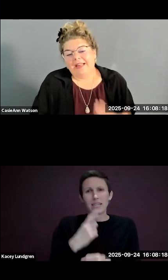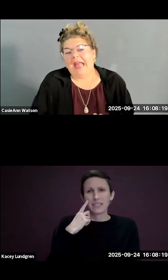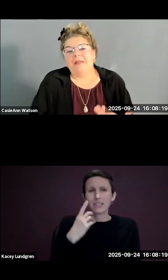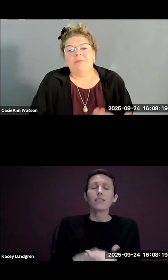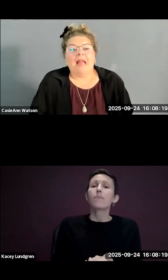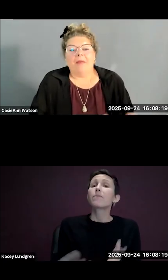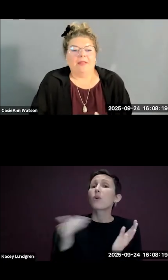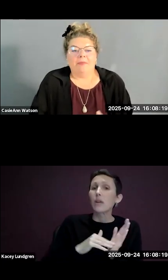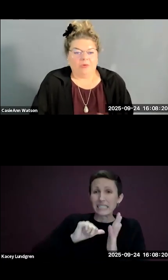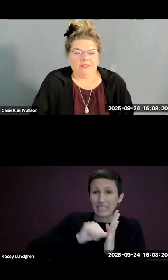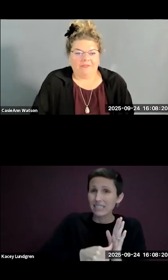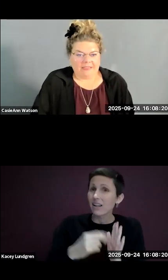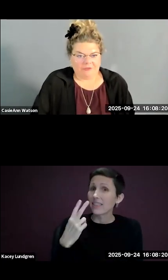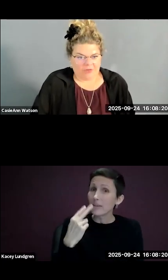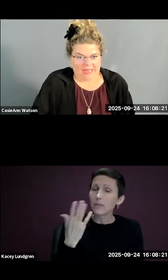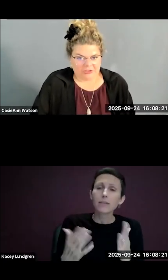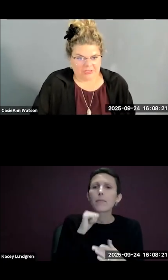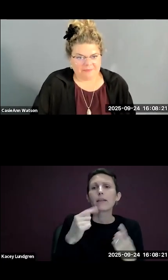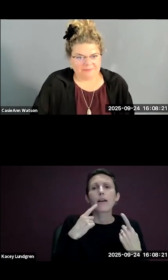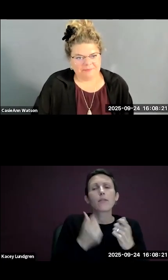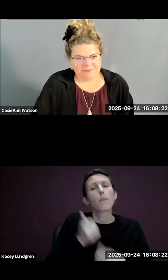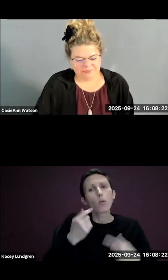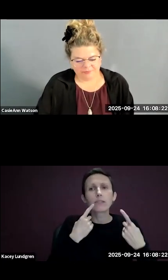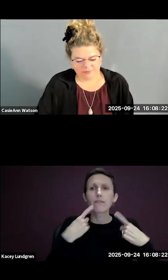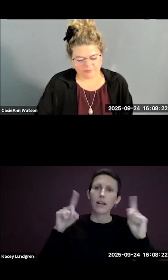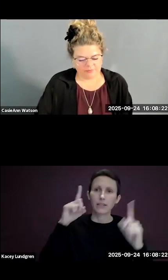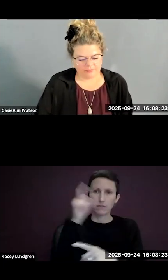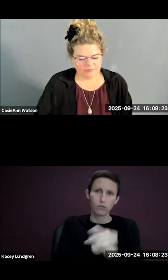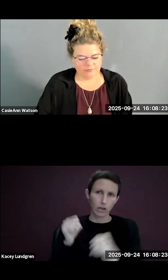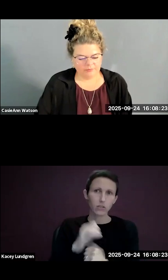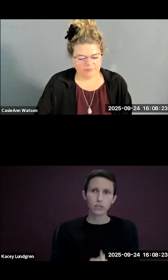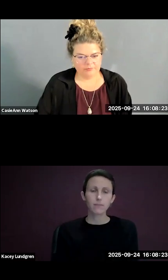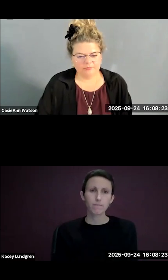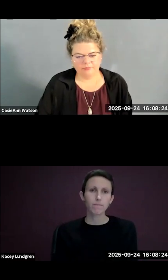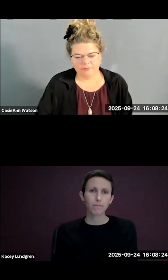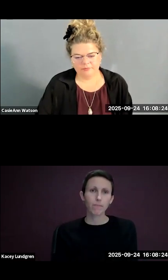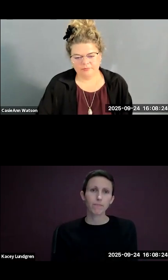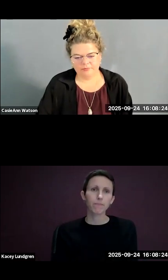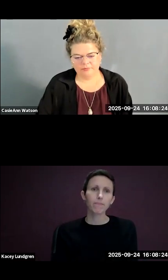lip reading, again, may not be the most effective strategy.